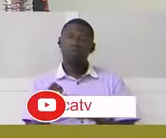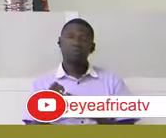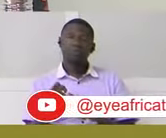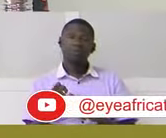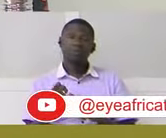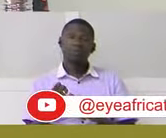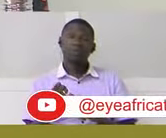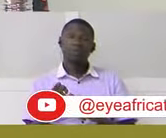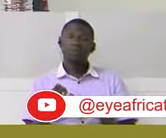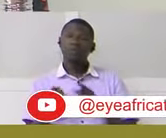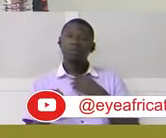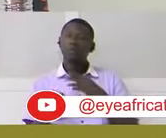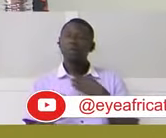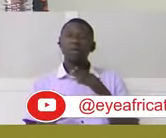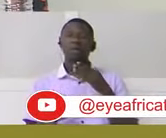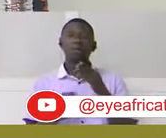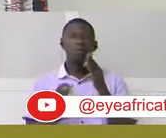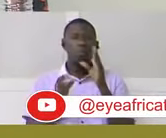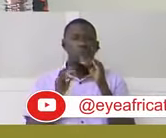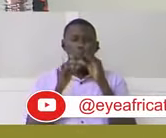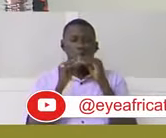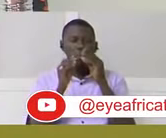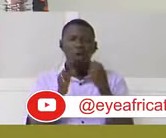they are mere rumors.